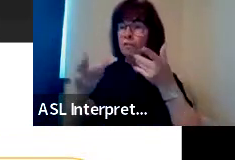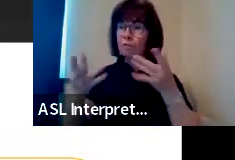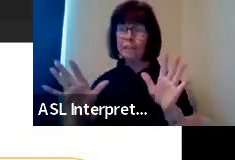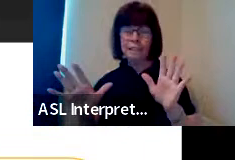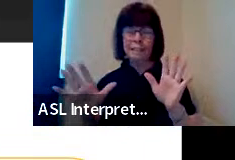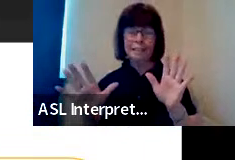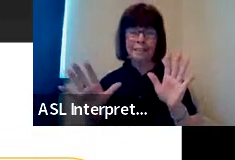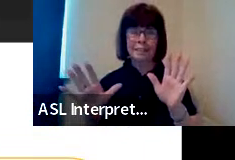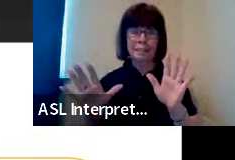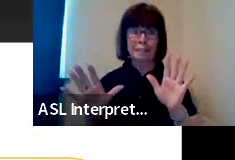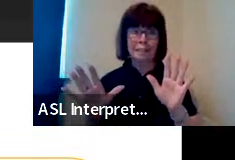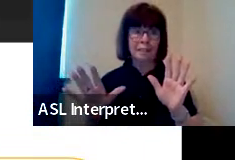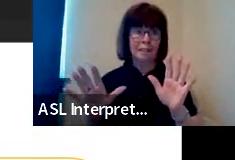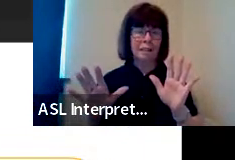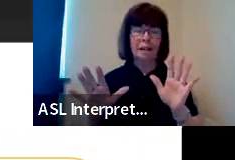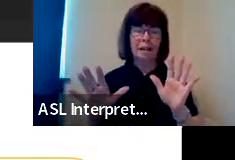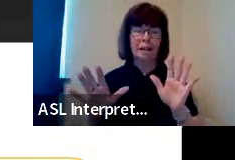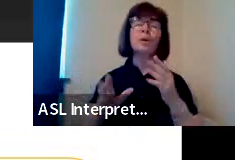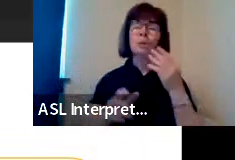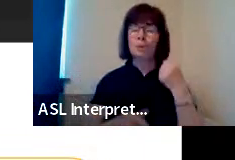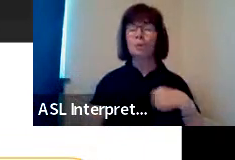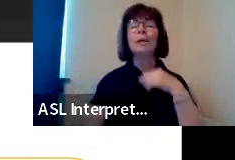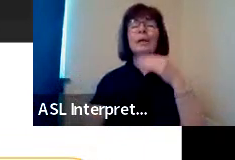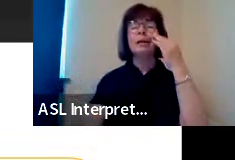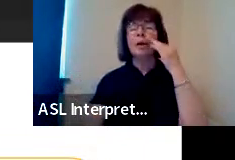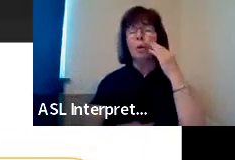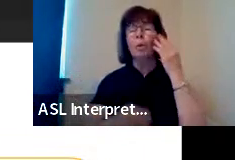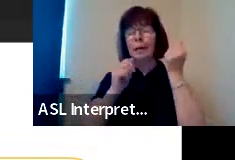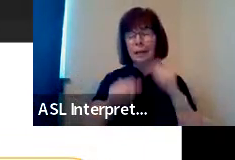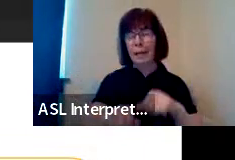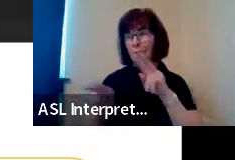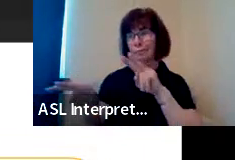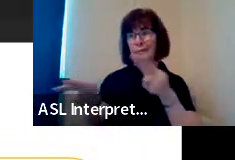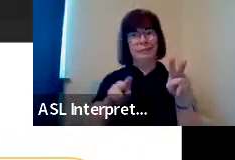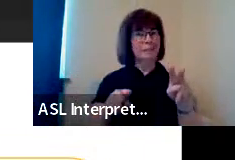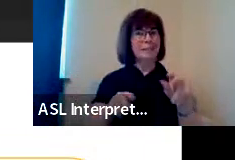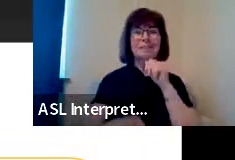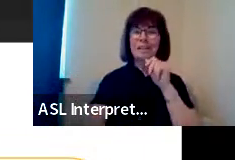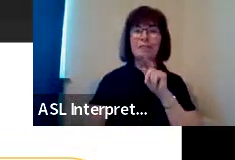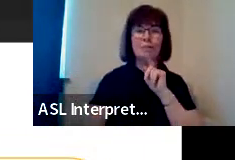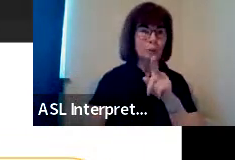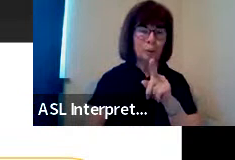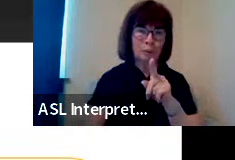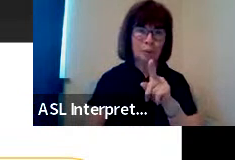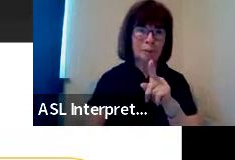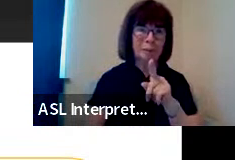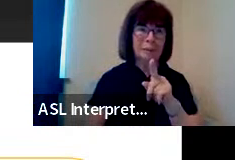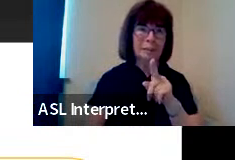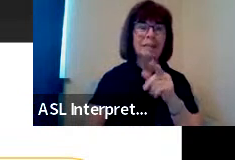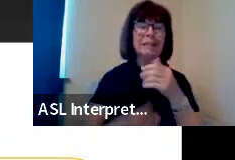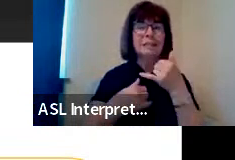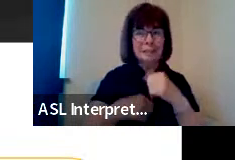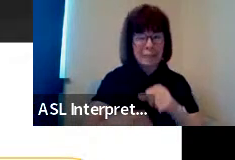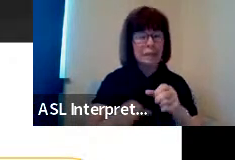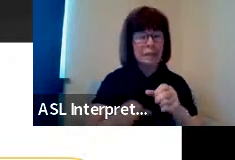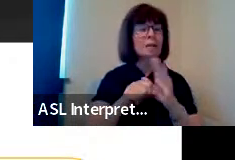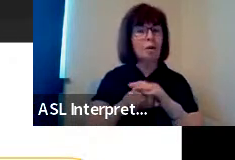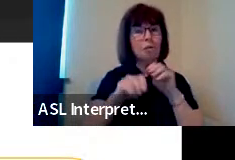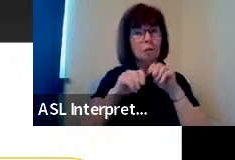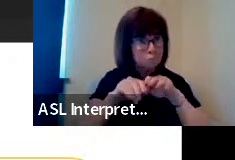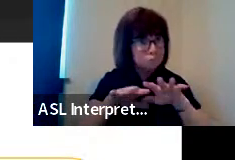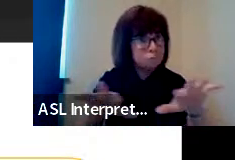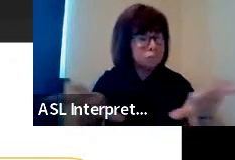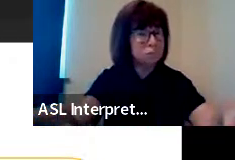that's behind us. And we all know, we can look around us and see that it is not yet behind us. Shirley.